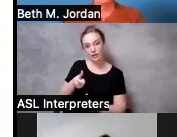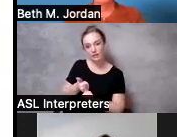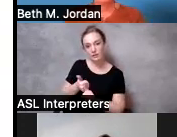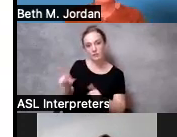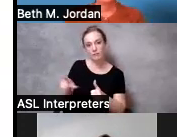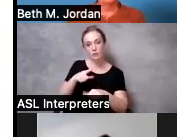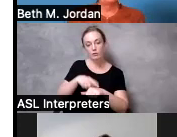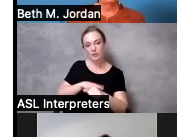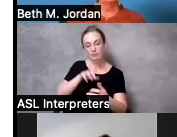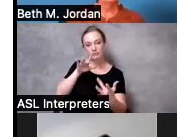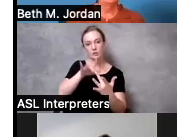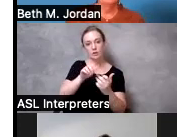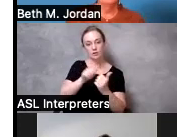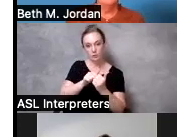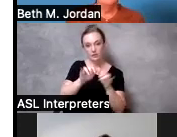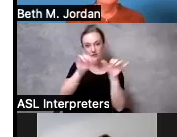care pathway.